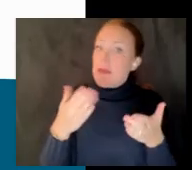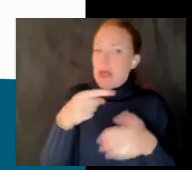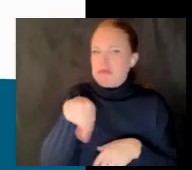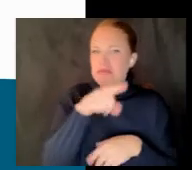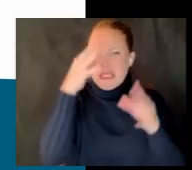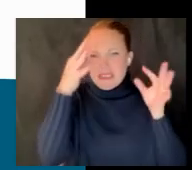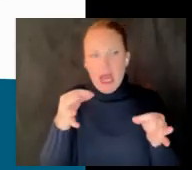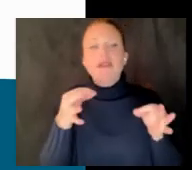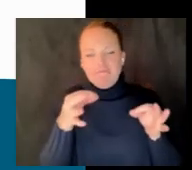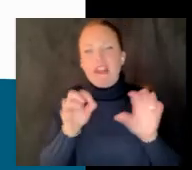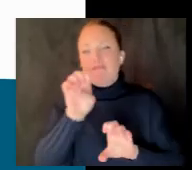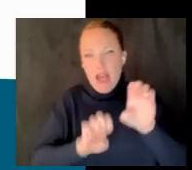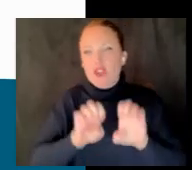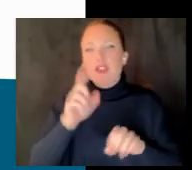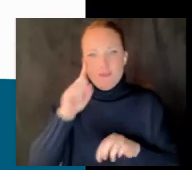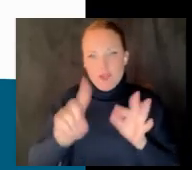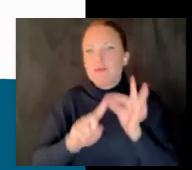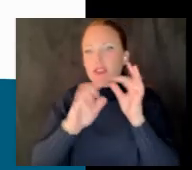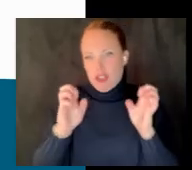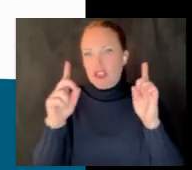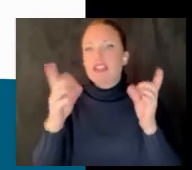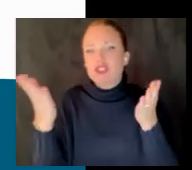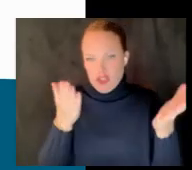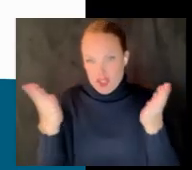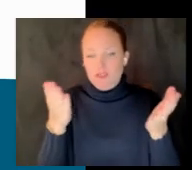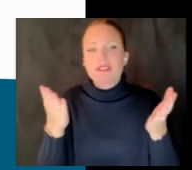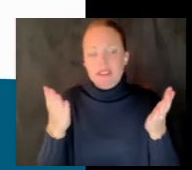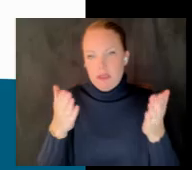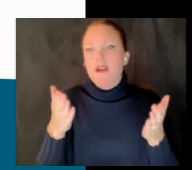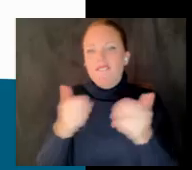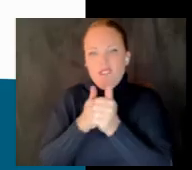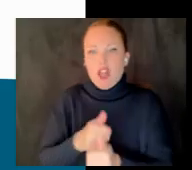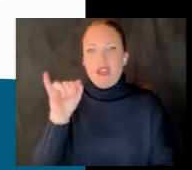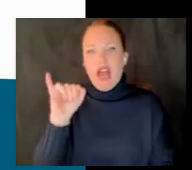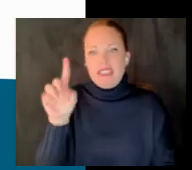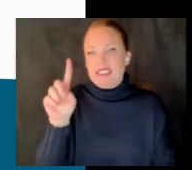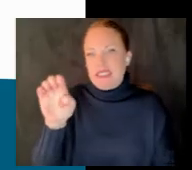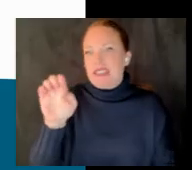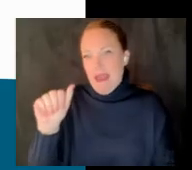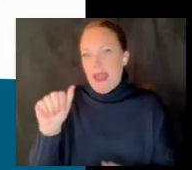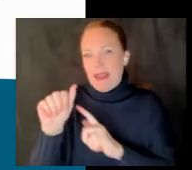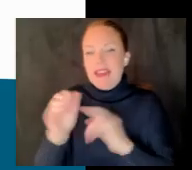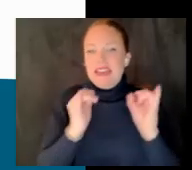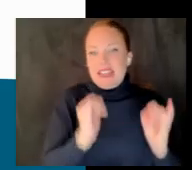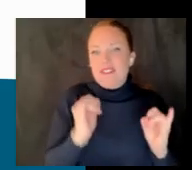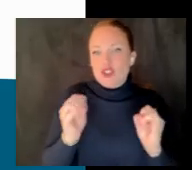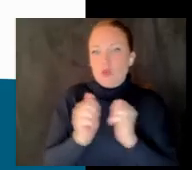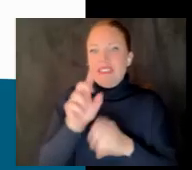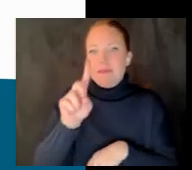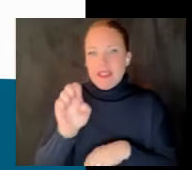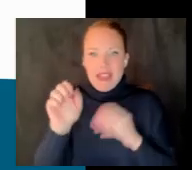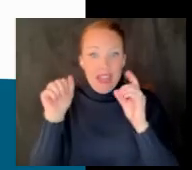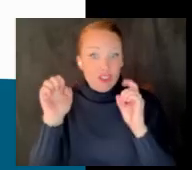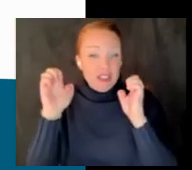an evaluation for special education services under the Individuals with Disabilities Education Act, or IDEA, is not necessary